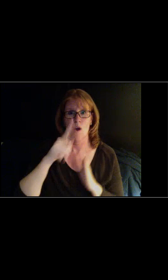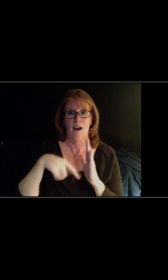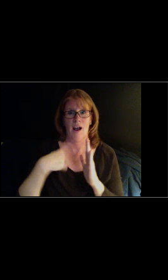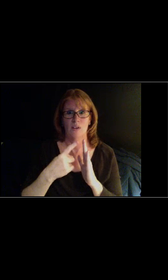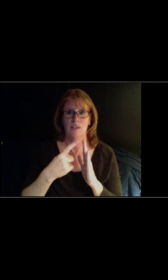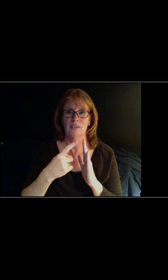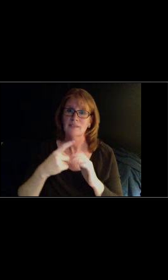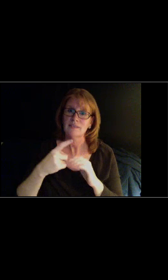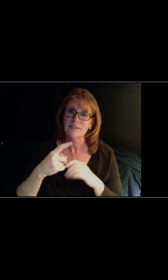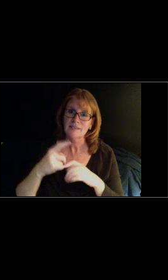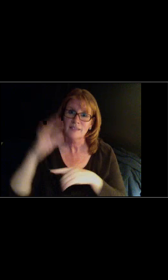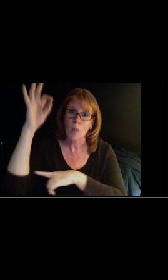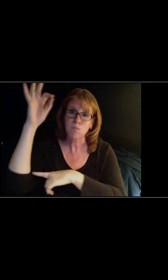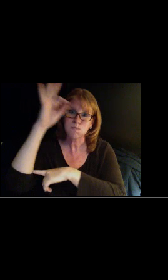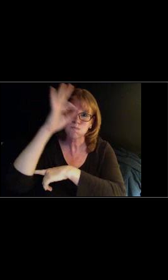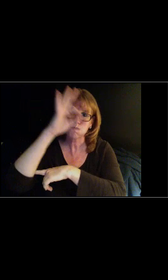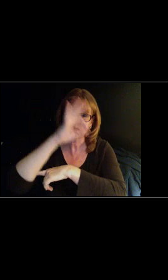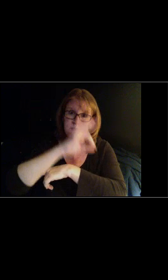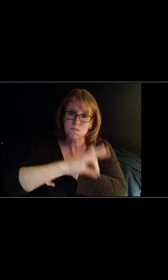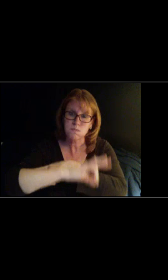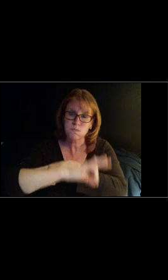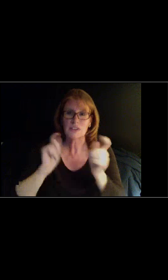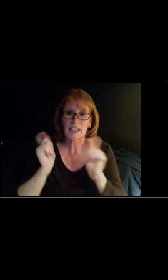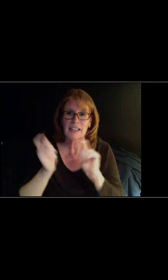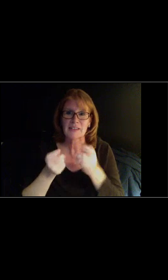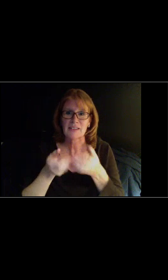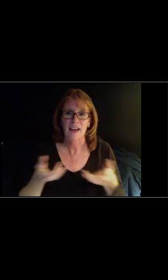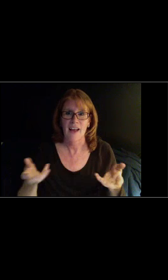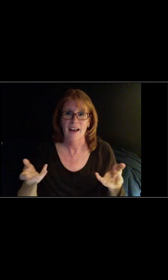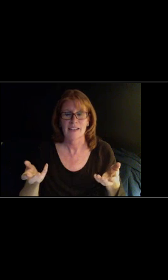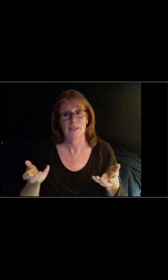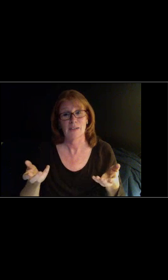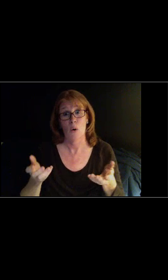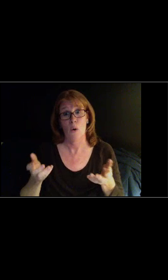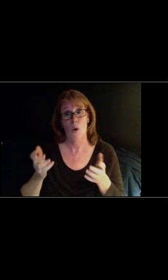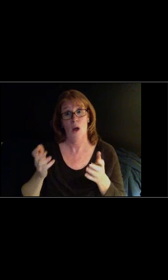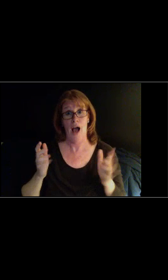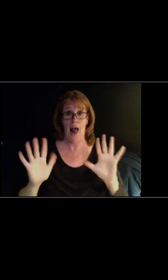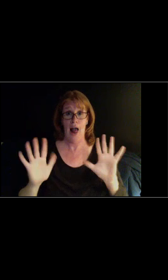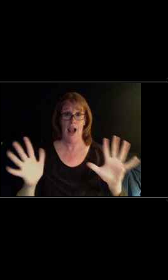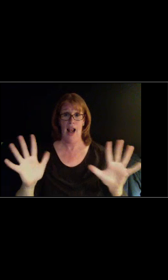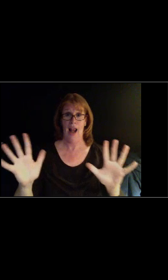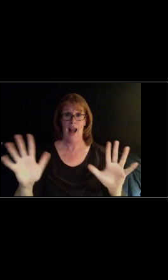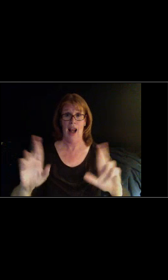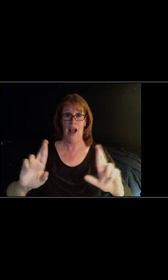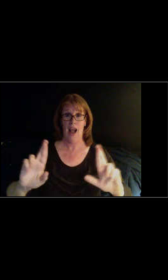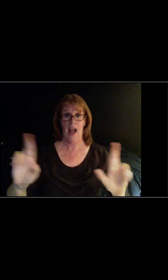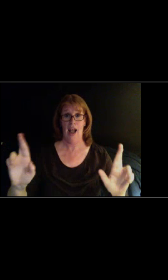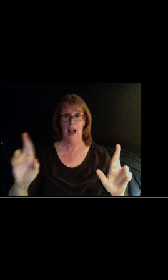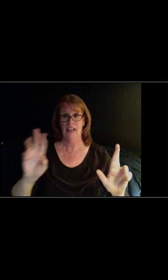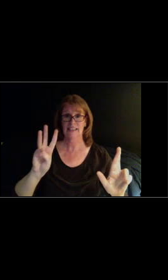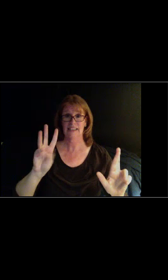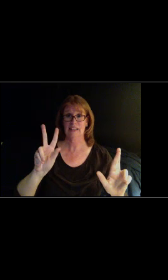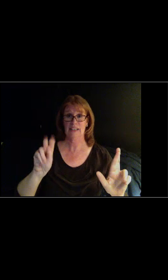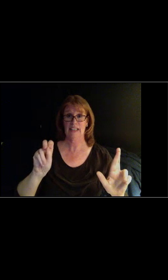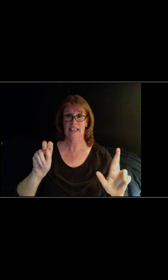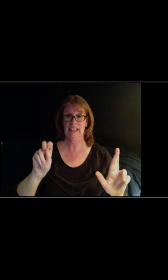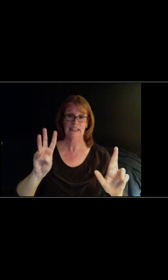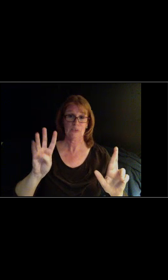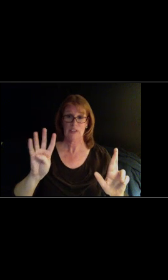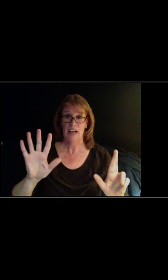Unfortunately, we are starting right around the time of sunset, and the lighting has changed quite a